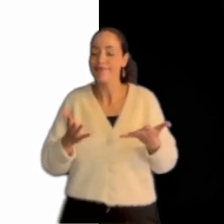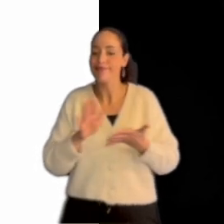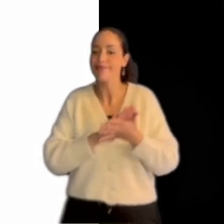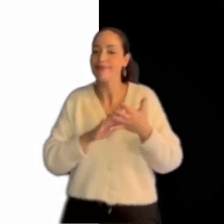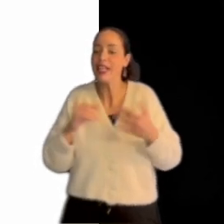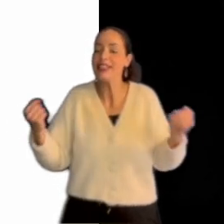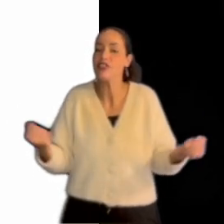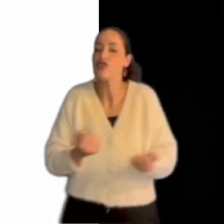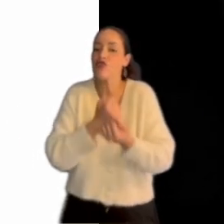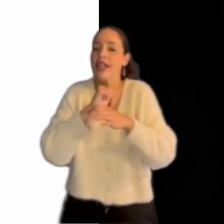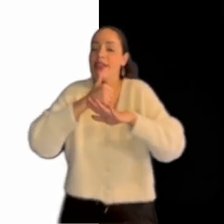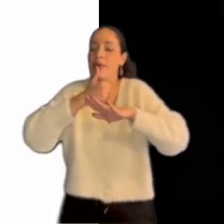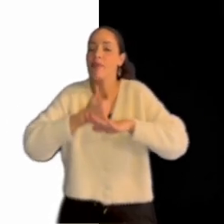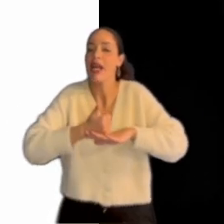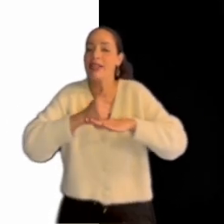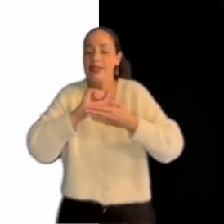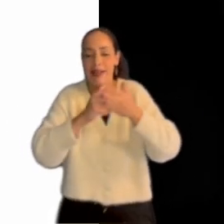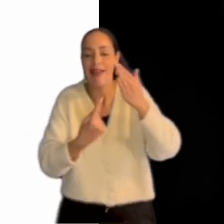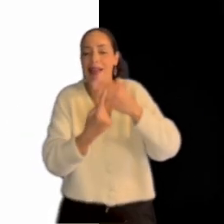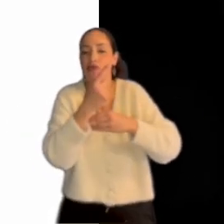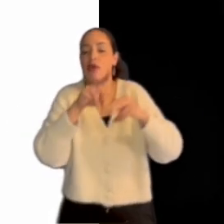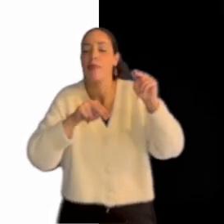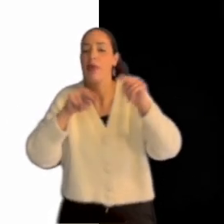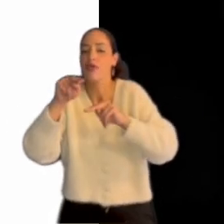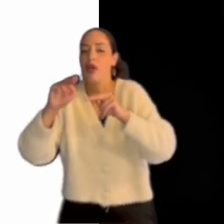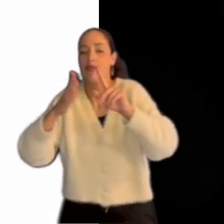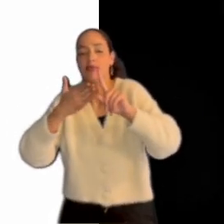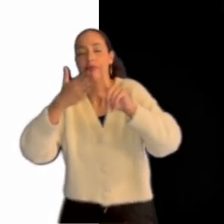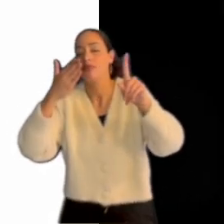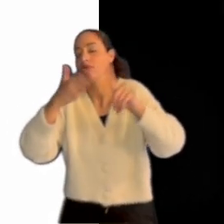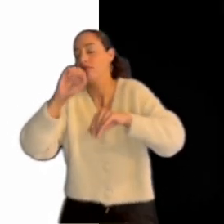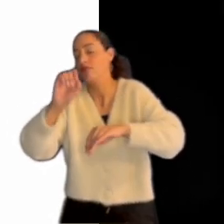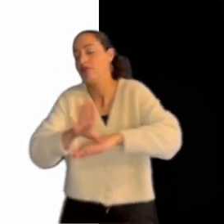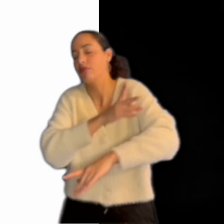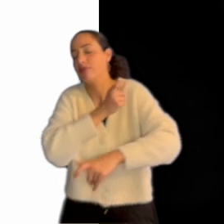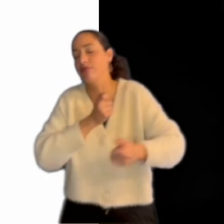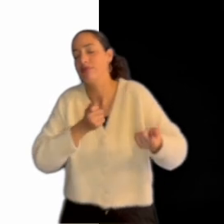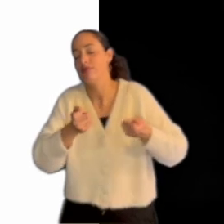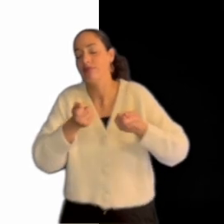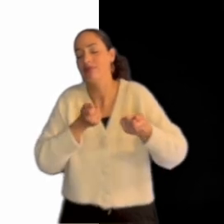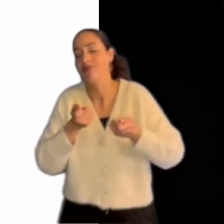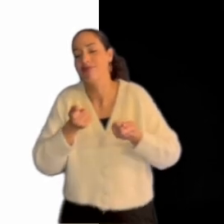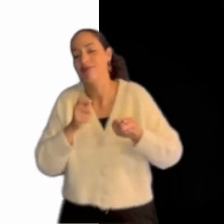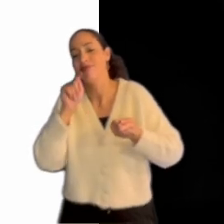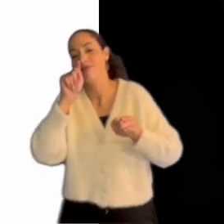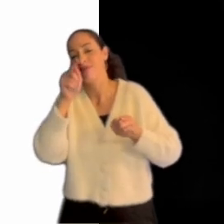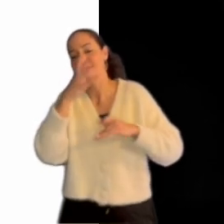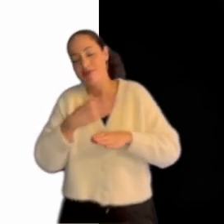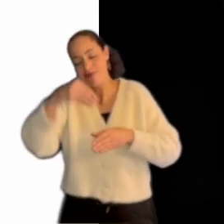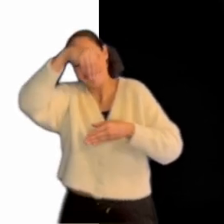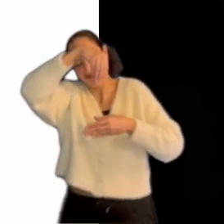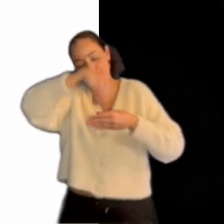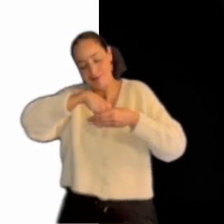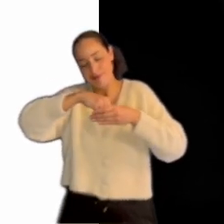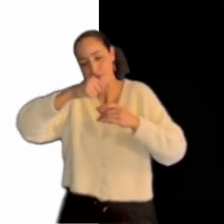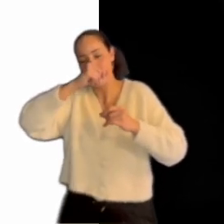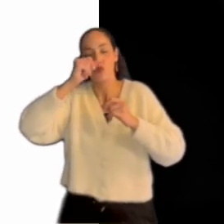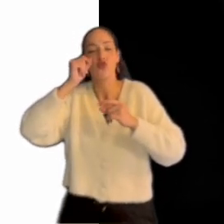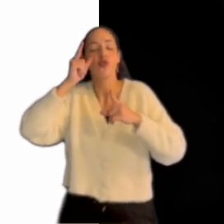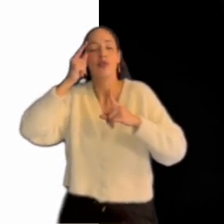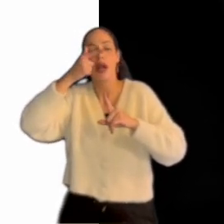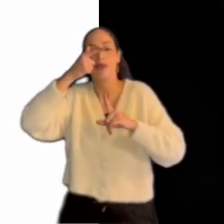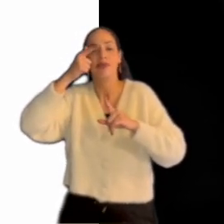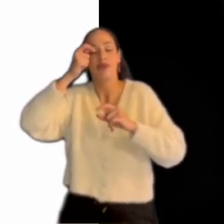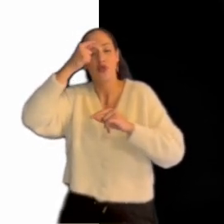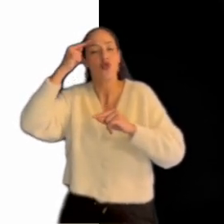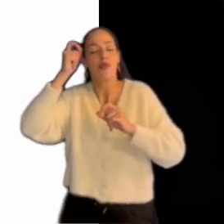to practice. Of course, it also has the added advantage of providing that standardised measure of progress and impact across the whole service for